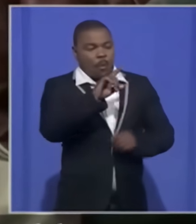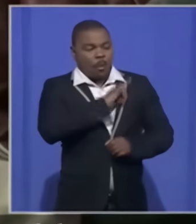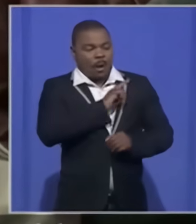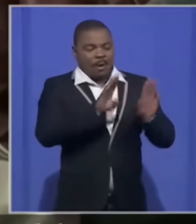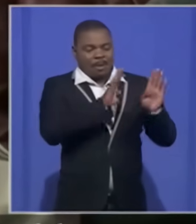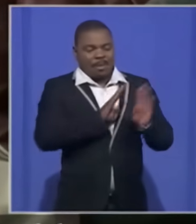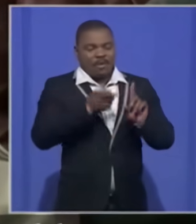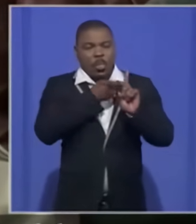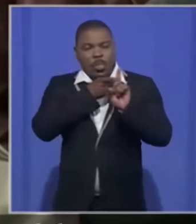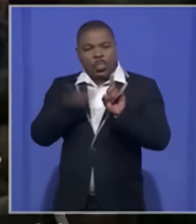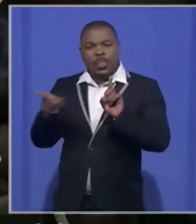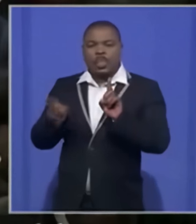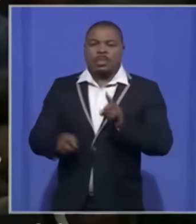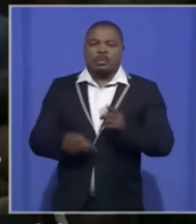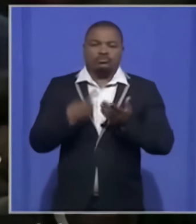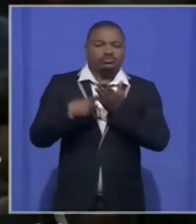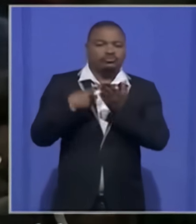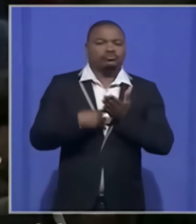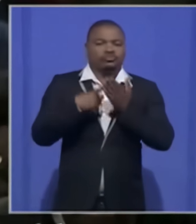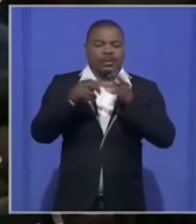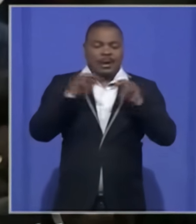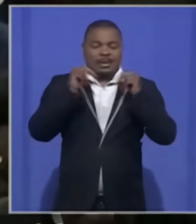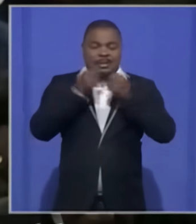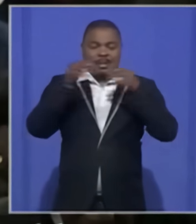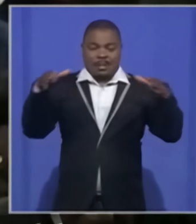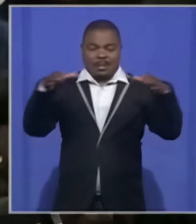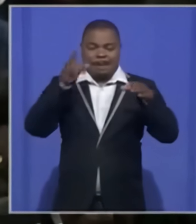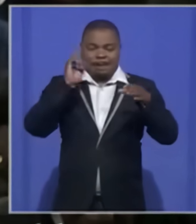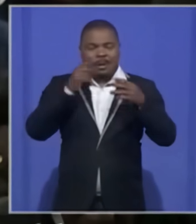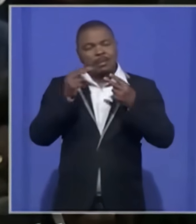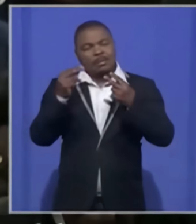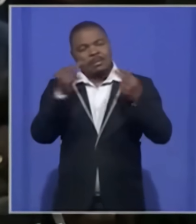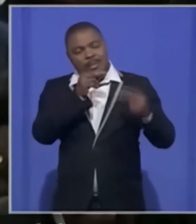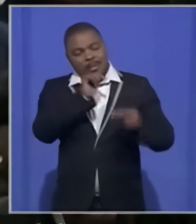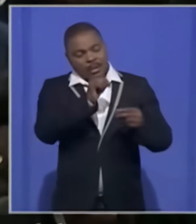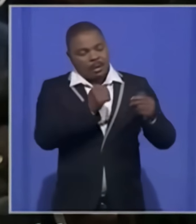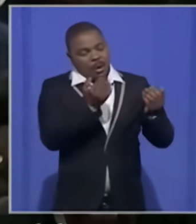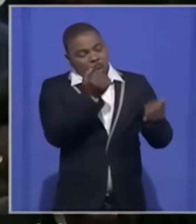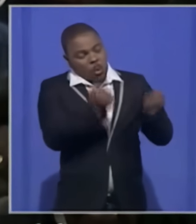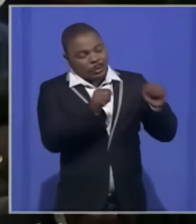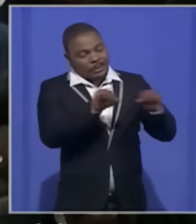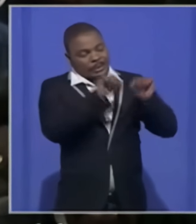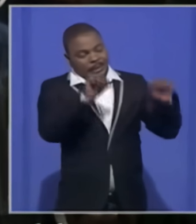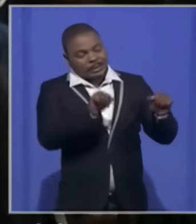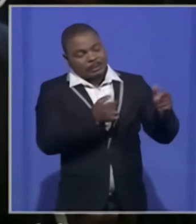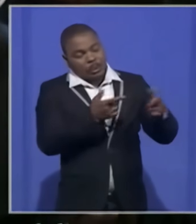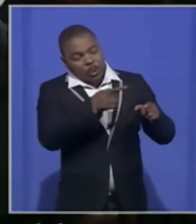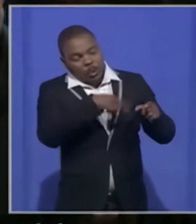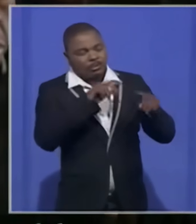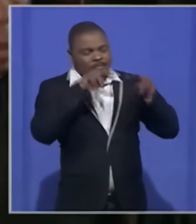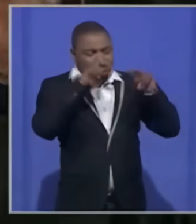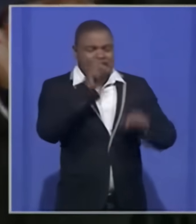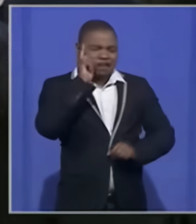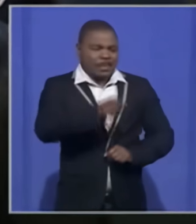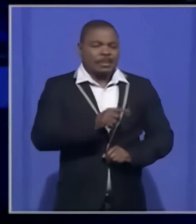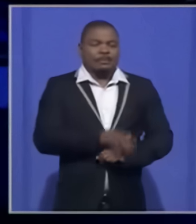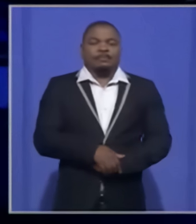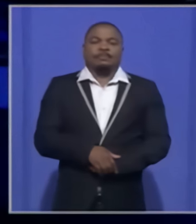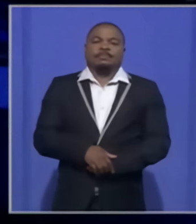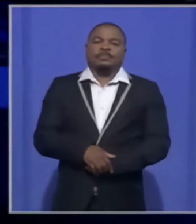bo hlephileng. Ditherisano tsa naha di lokela ho lekola lekala la toka ka leihlo le ntjhotjho.